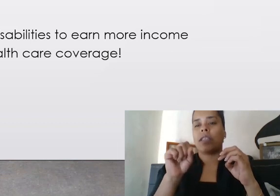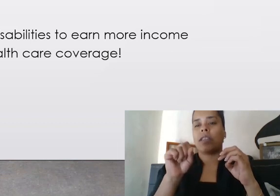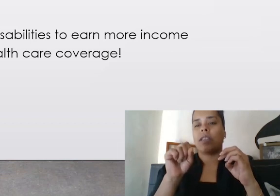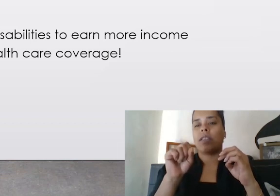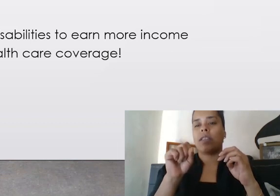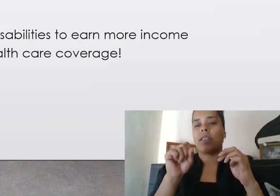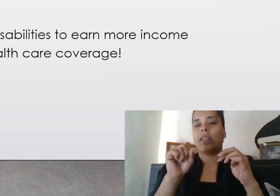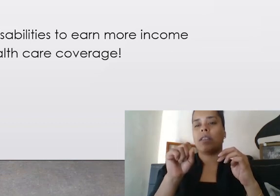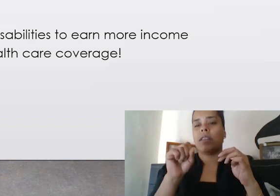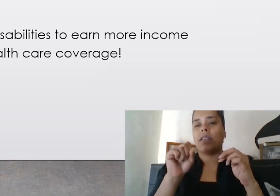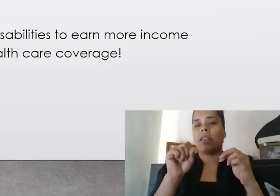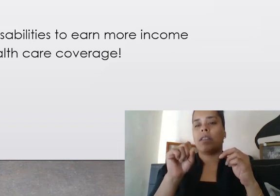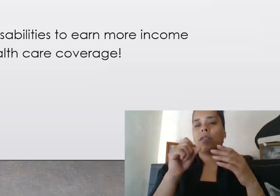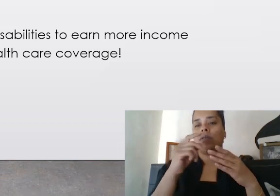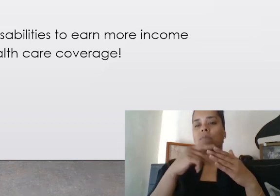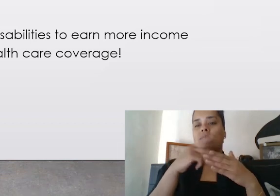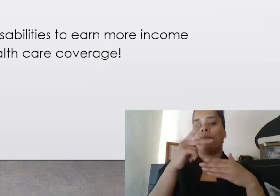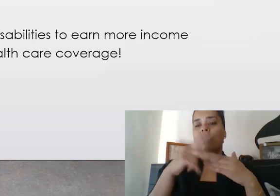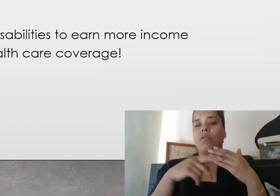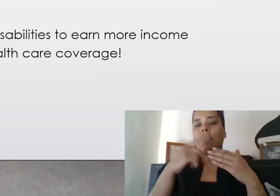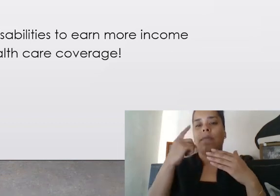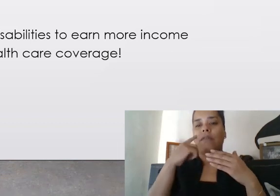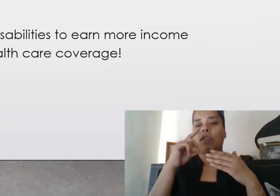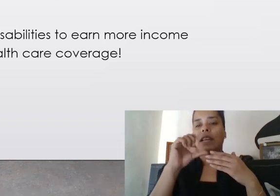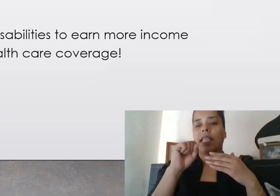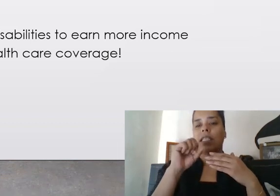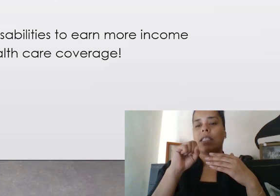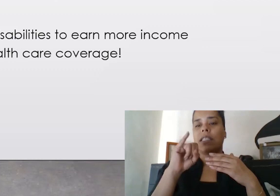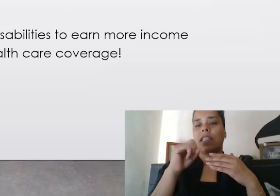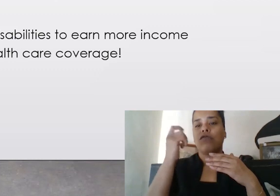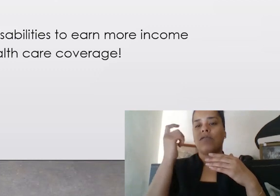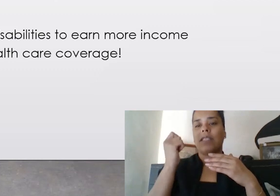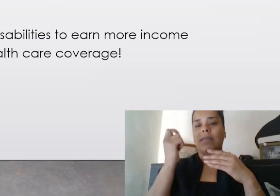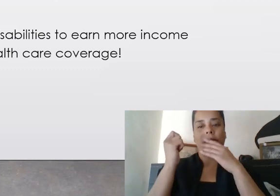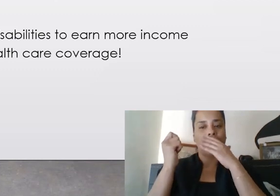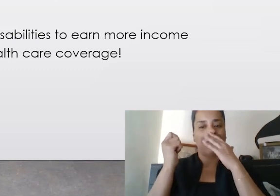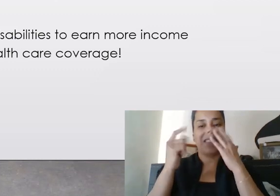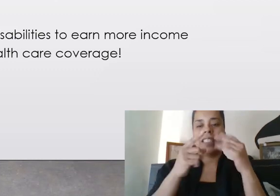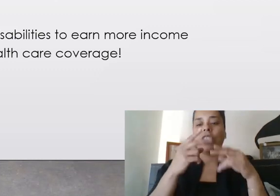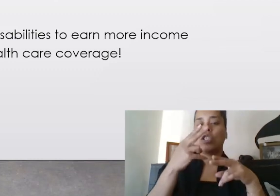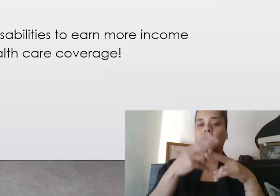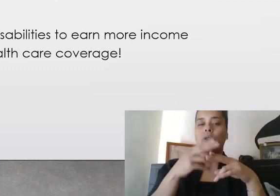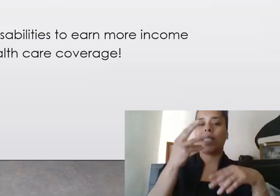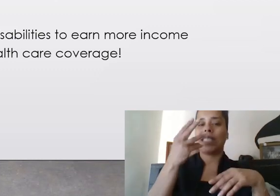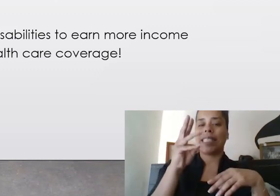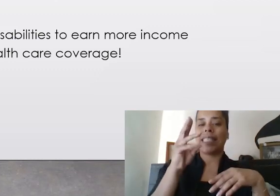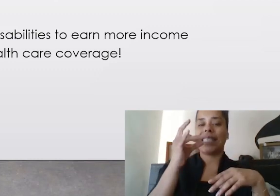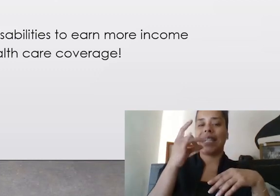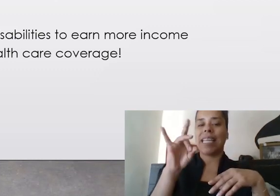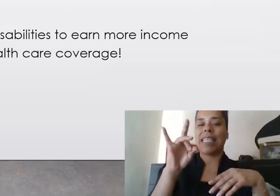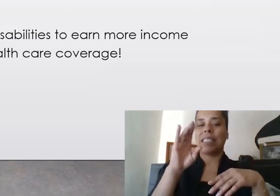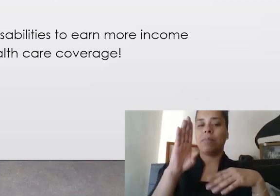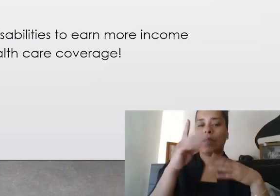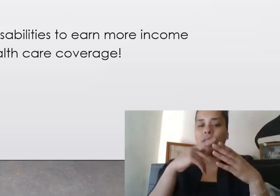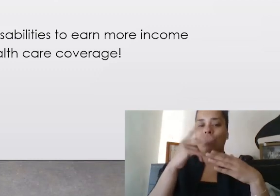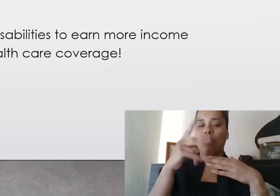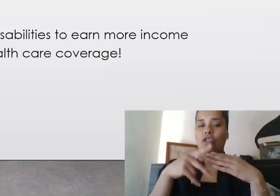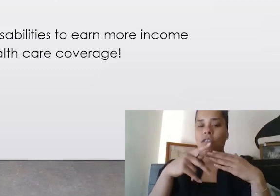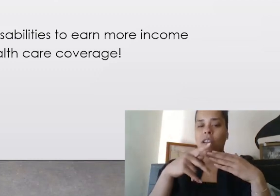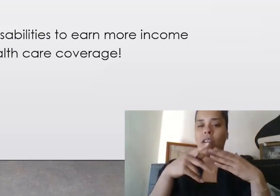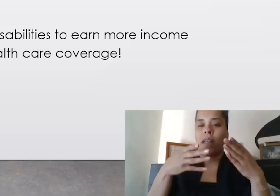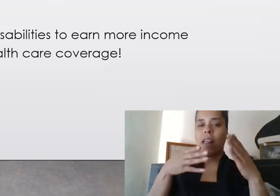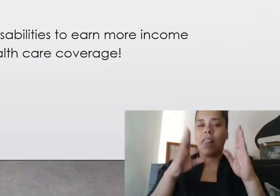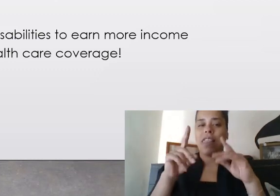program for SSI recipients. There's a program called the 1619B program that allows you to make up to, I think